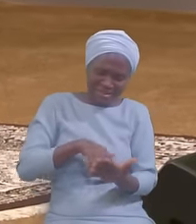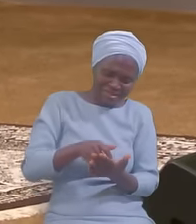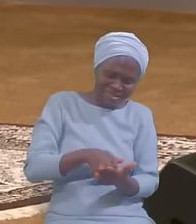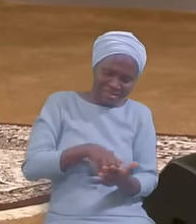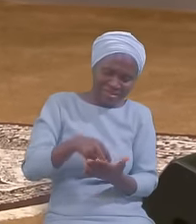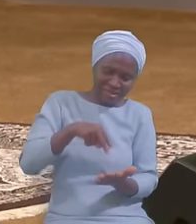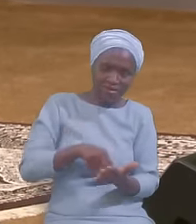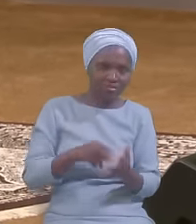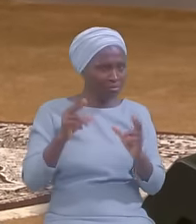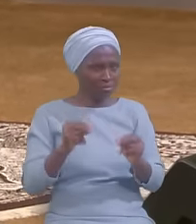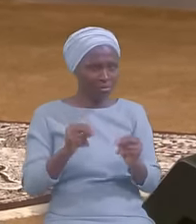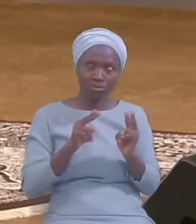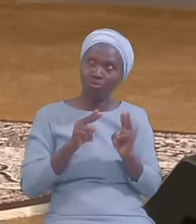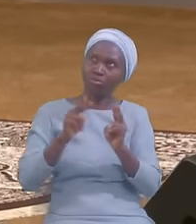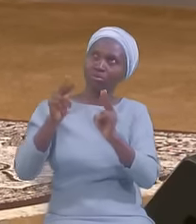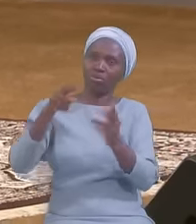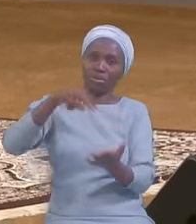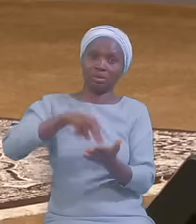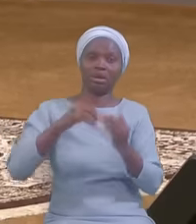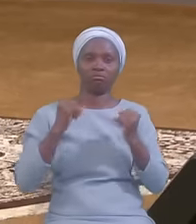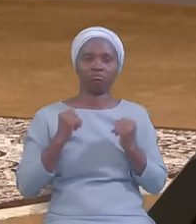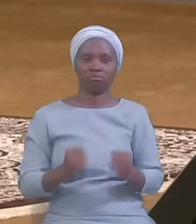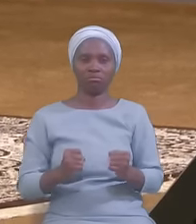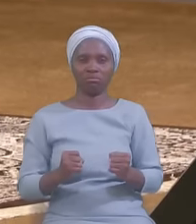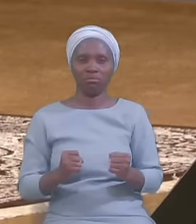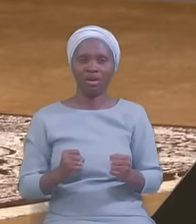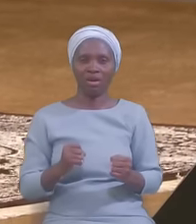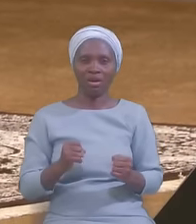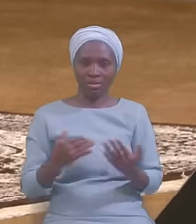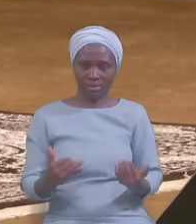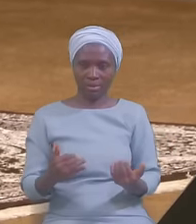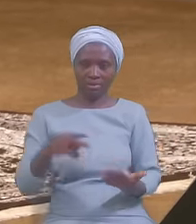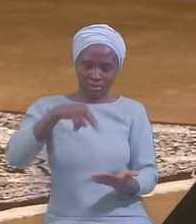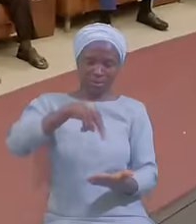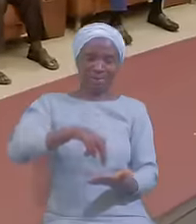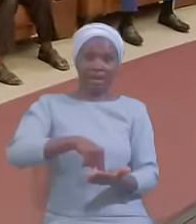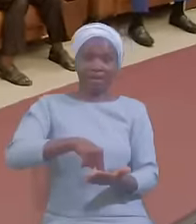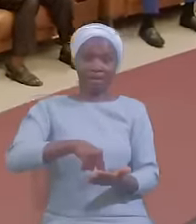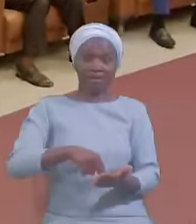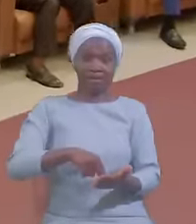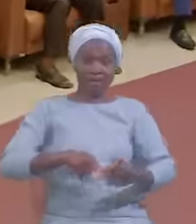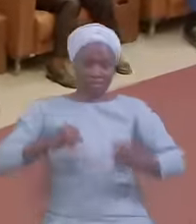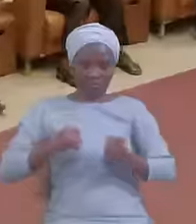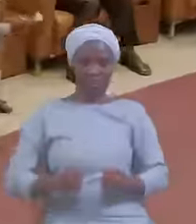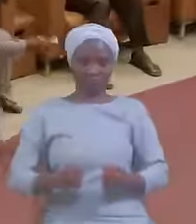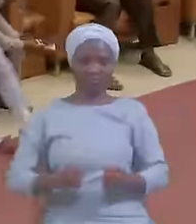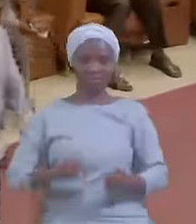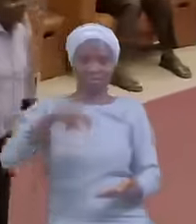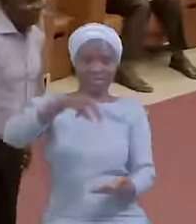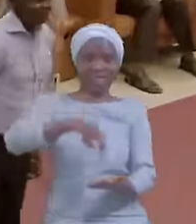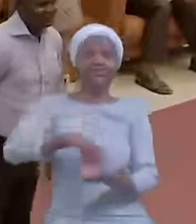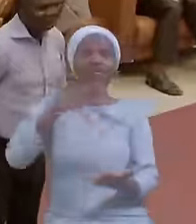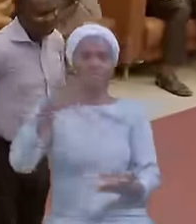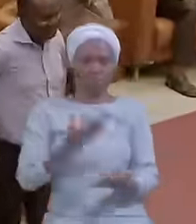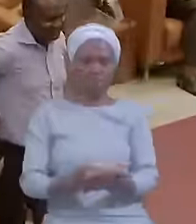up. You stand. Stand right. Stand up. Stand